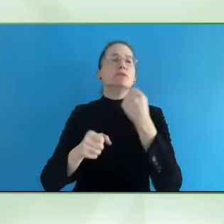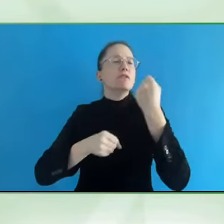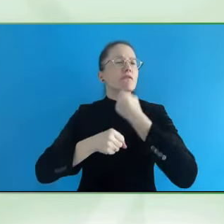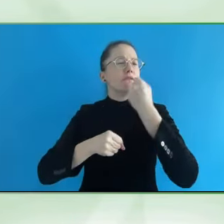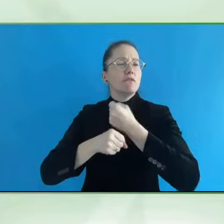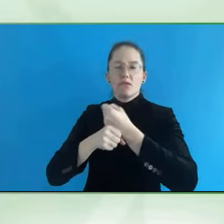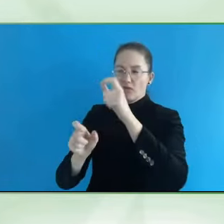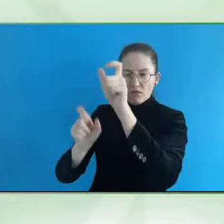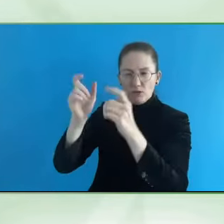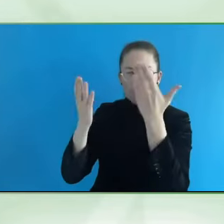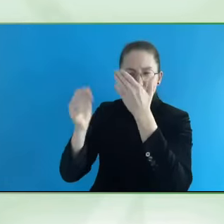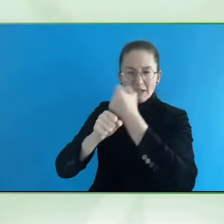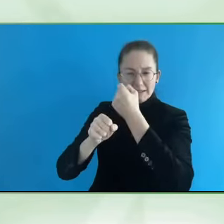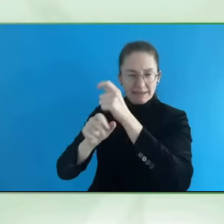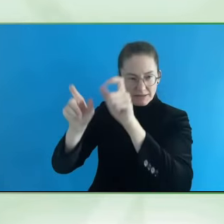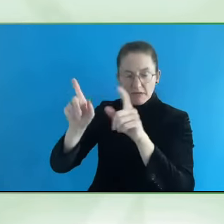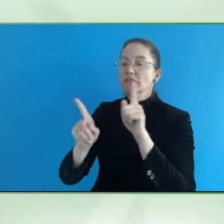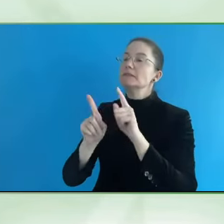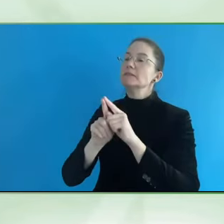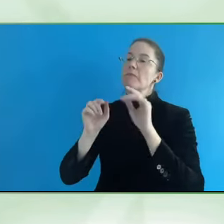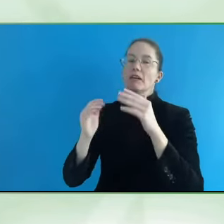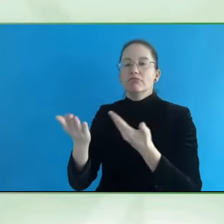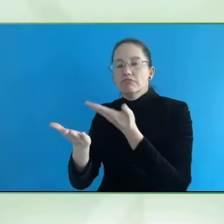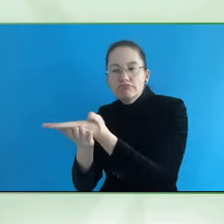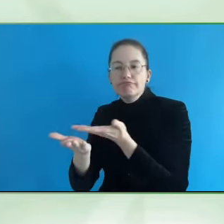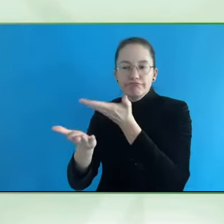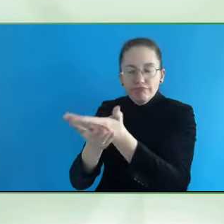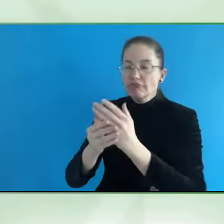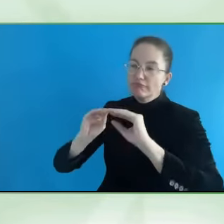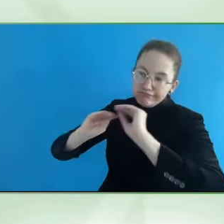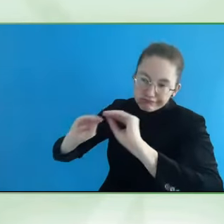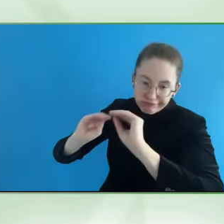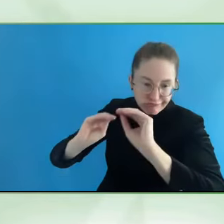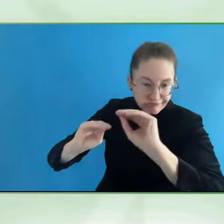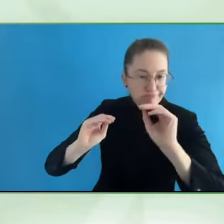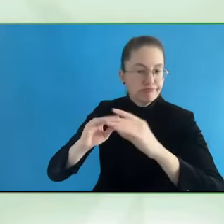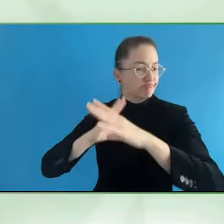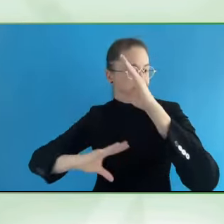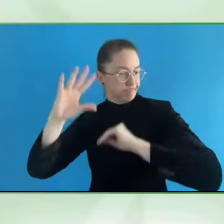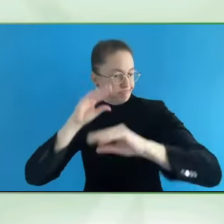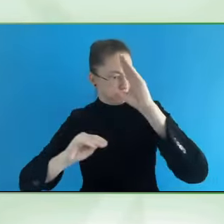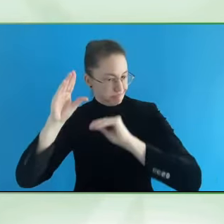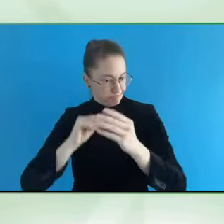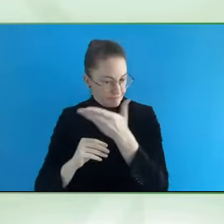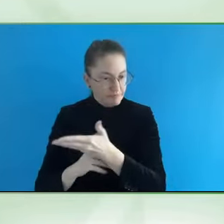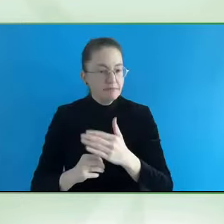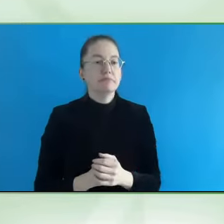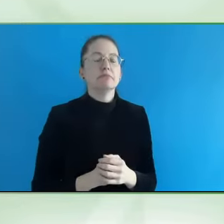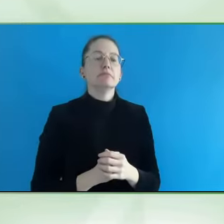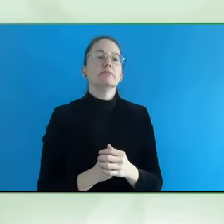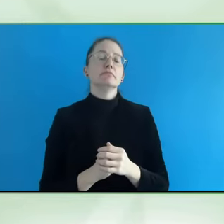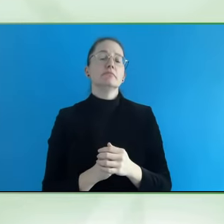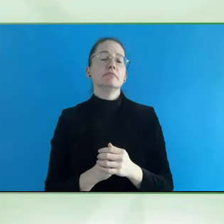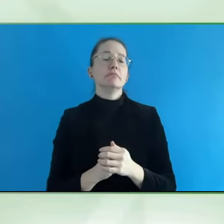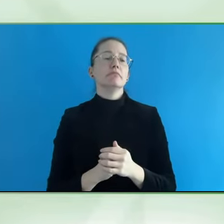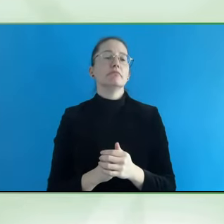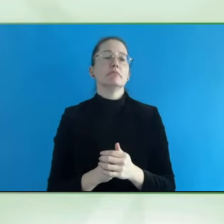Educational institutions have also started training initiatives of the new